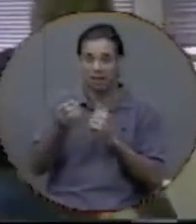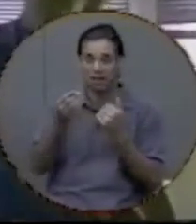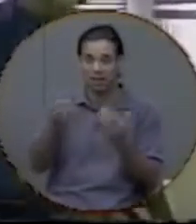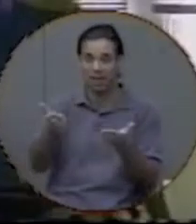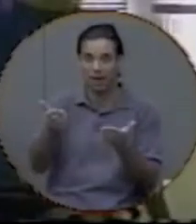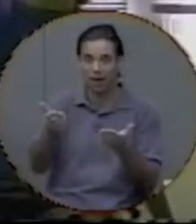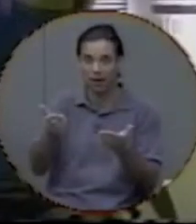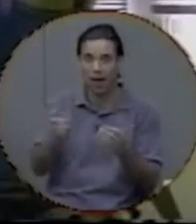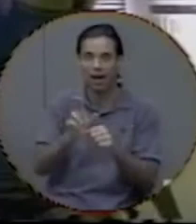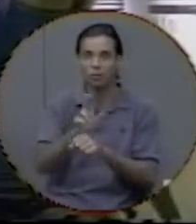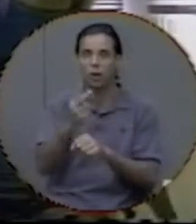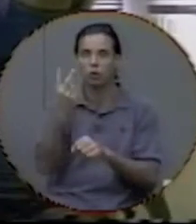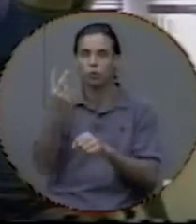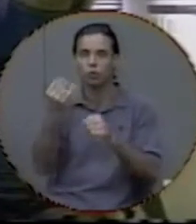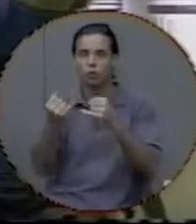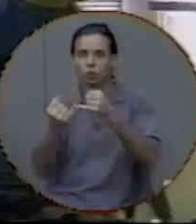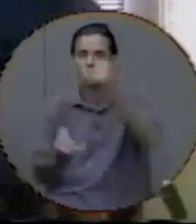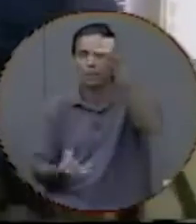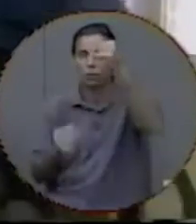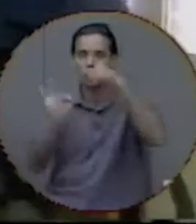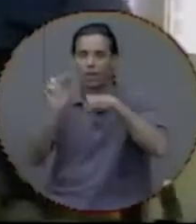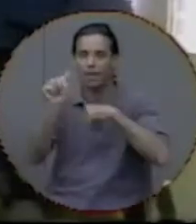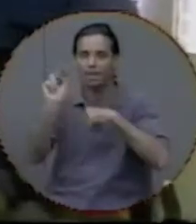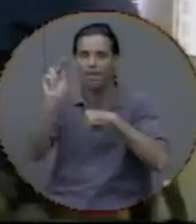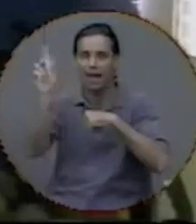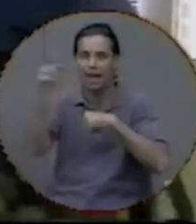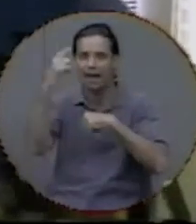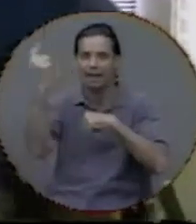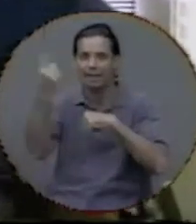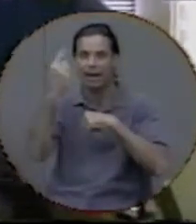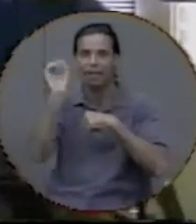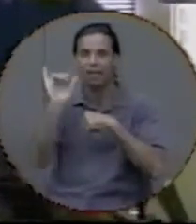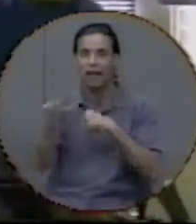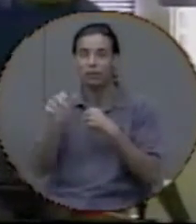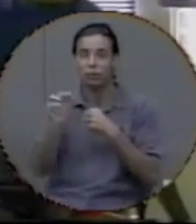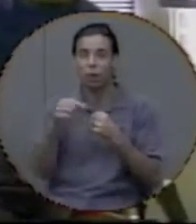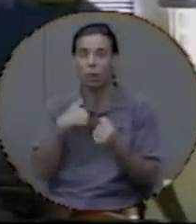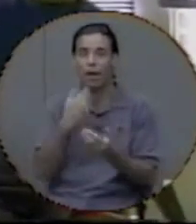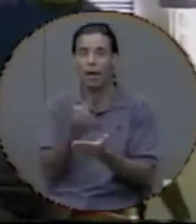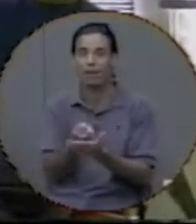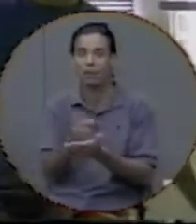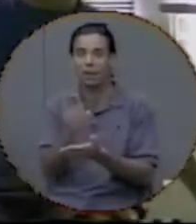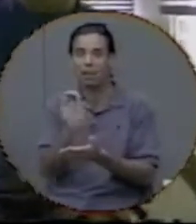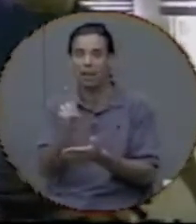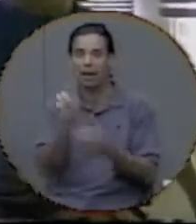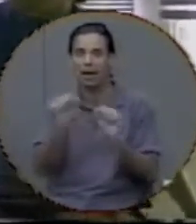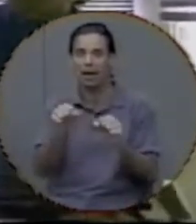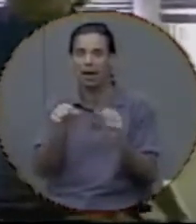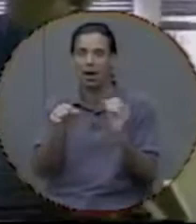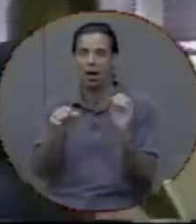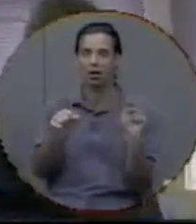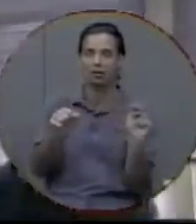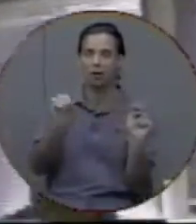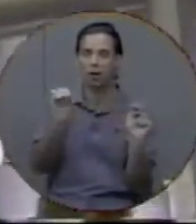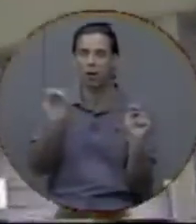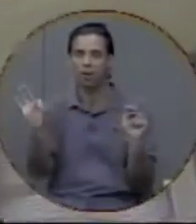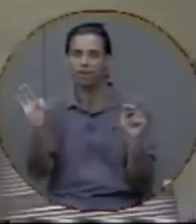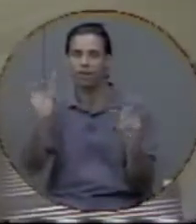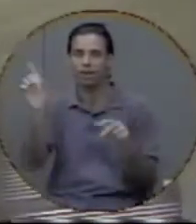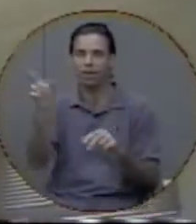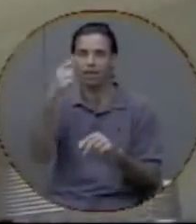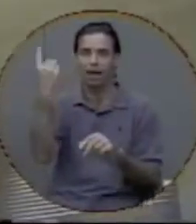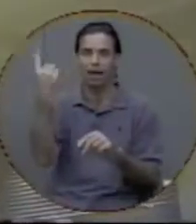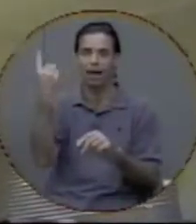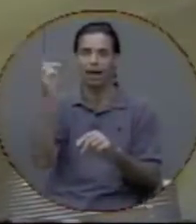up 2 strings to the fan and stuff, and that's the railing of my bed, so that when I'm in bed I can turn on and off the fan. And that was